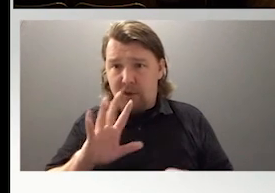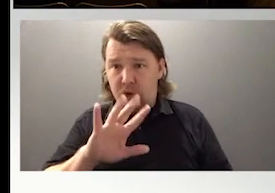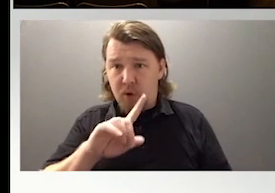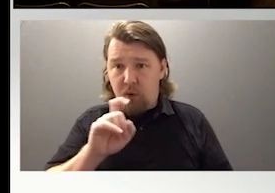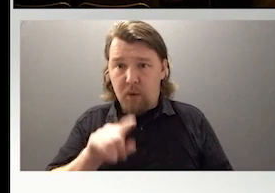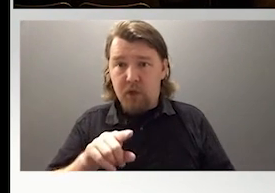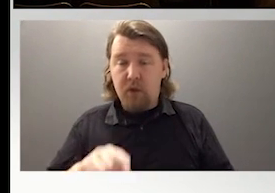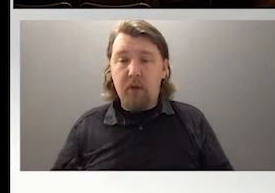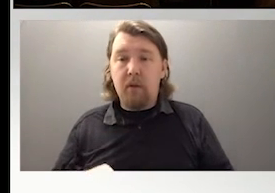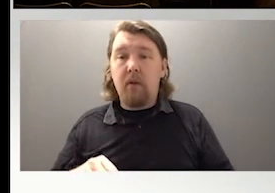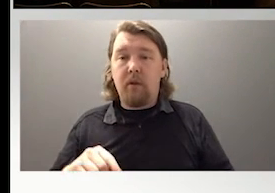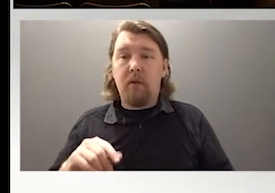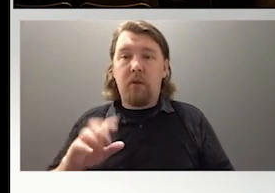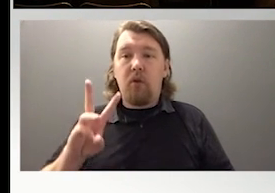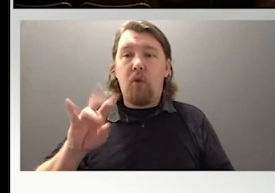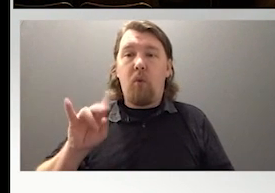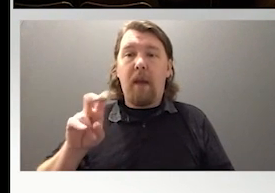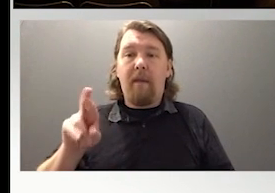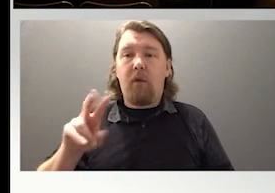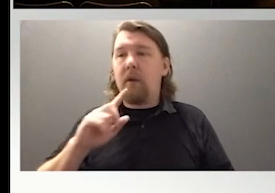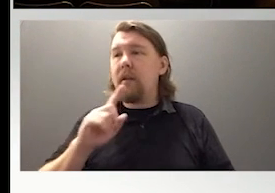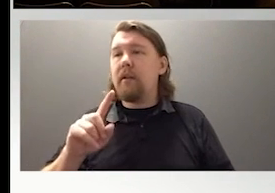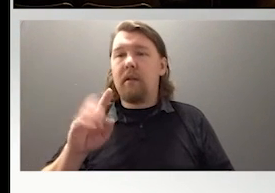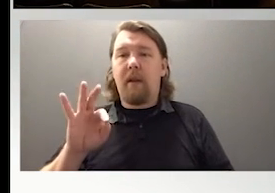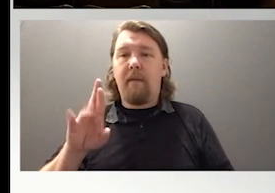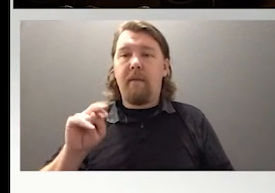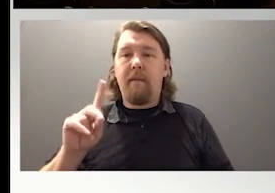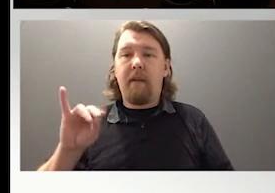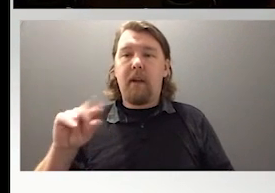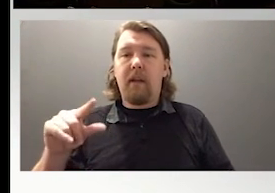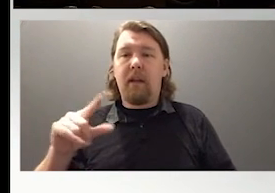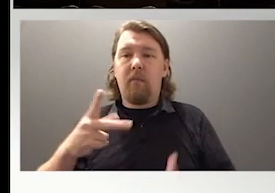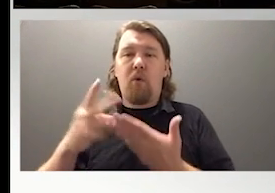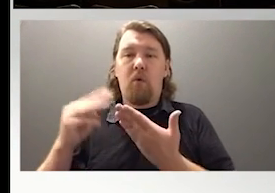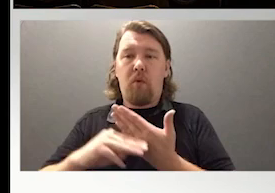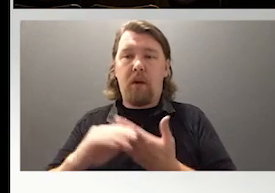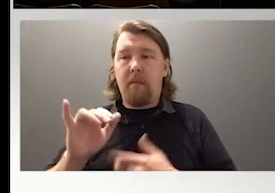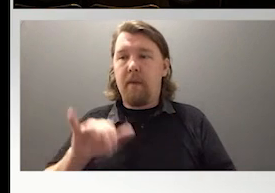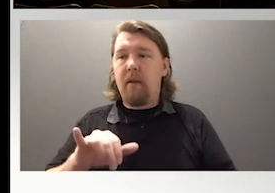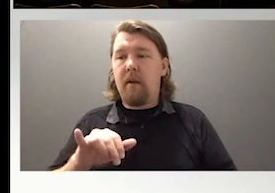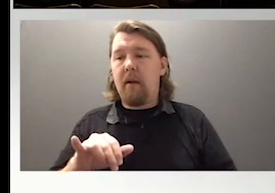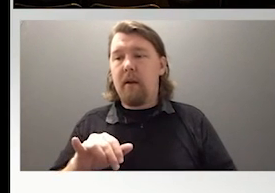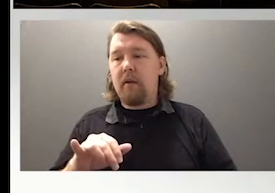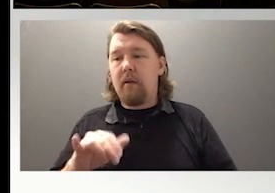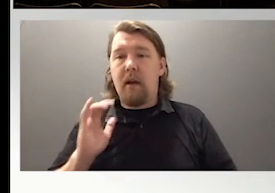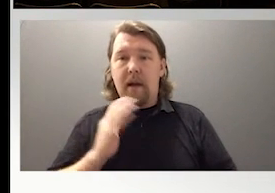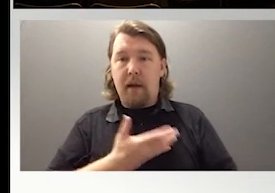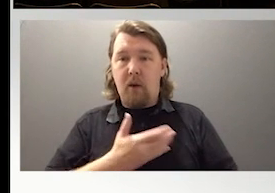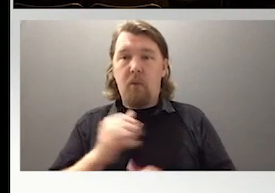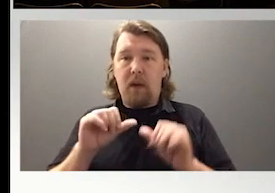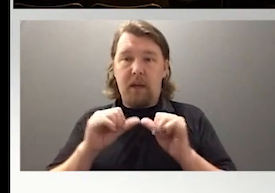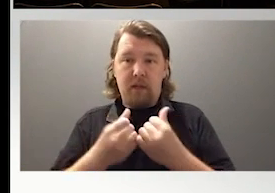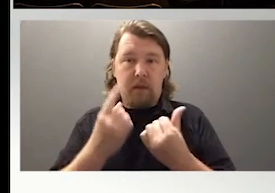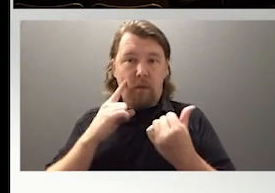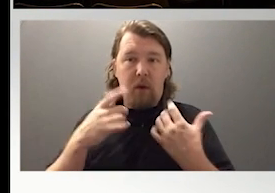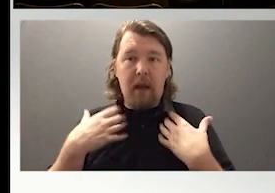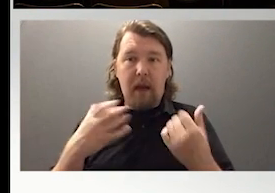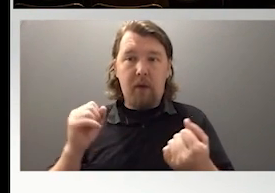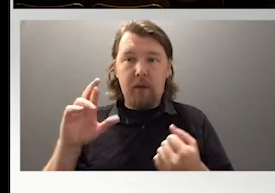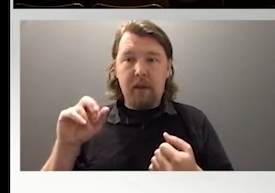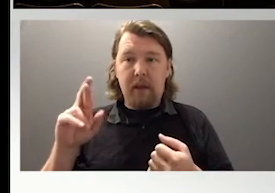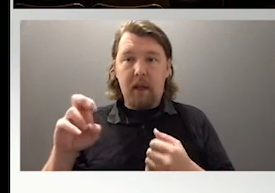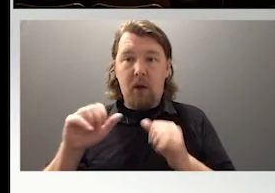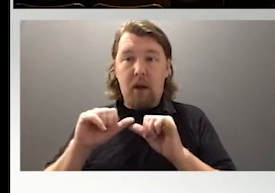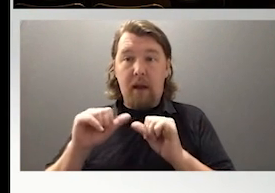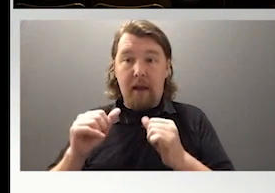question? So the waiver is a funding program that our Agency for Healthcare